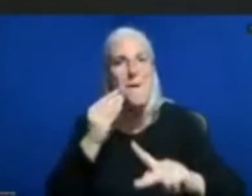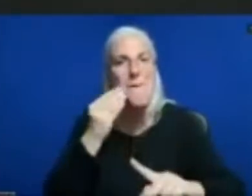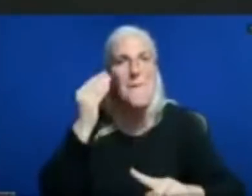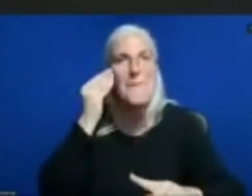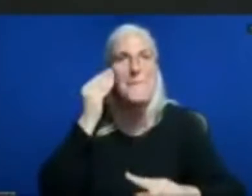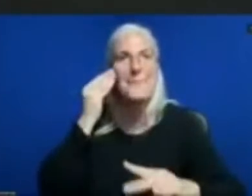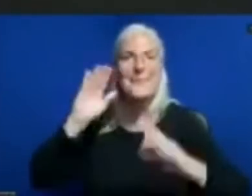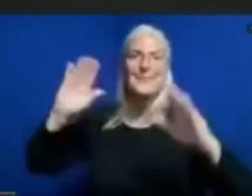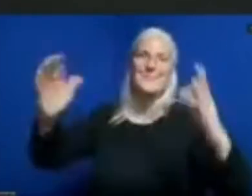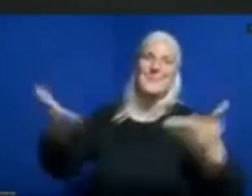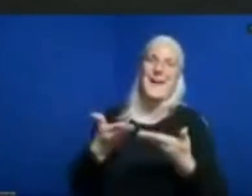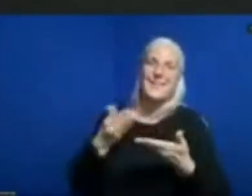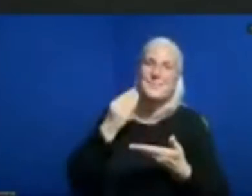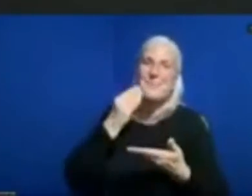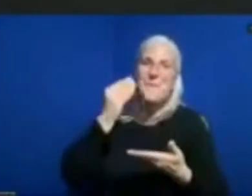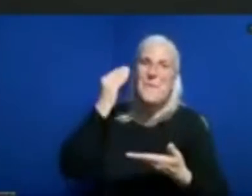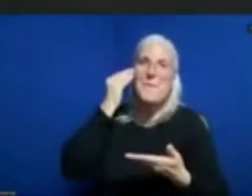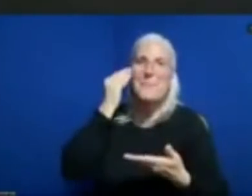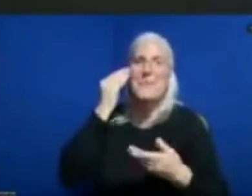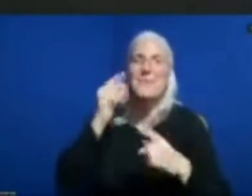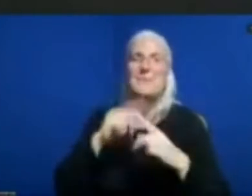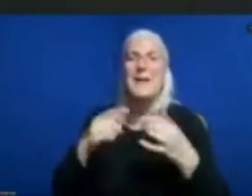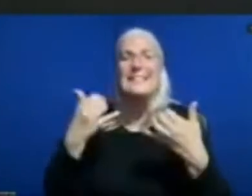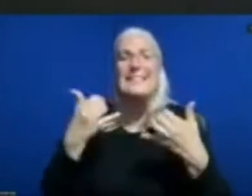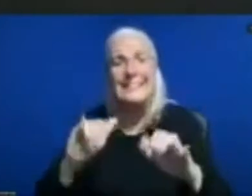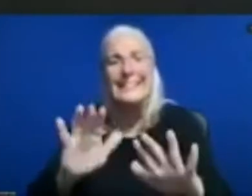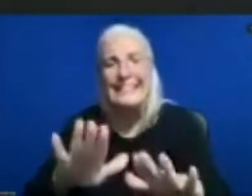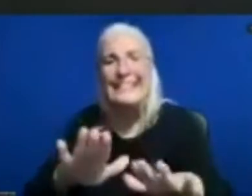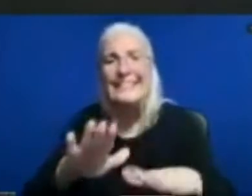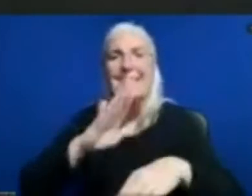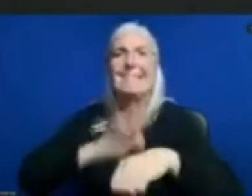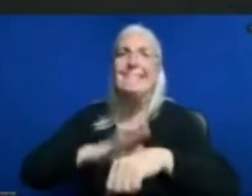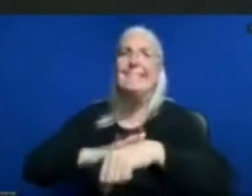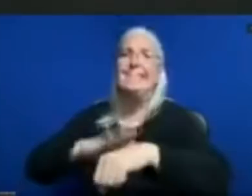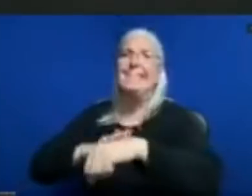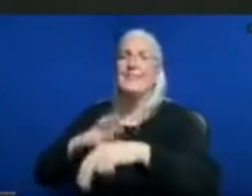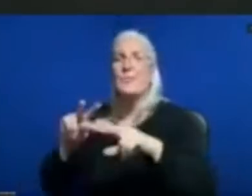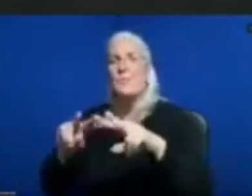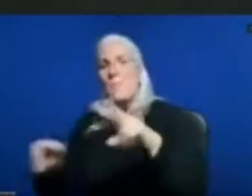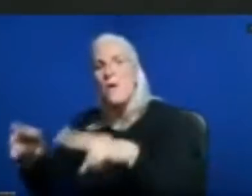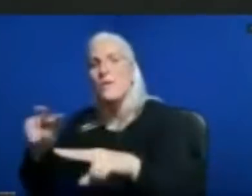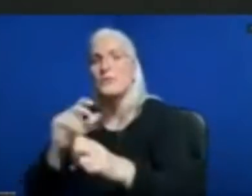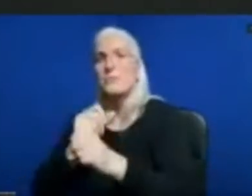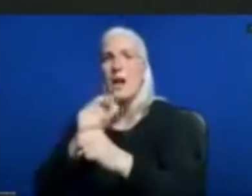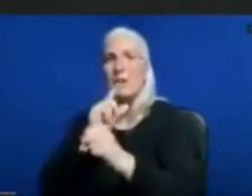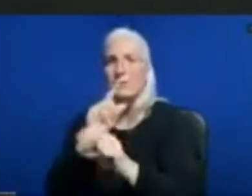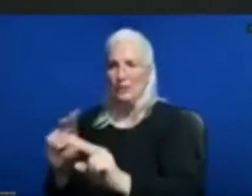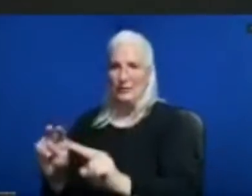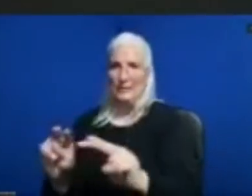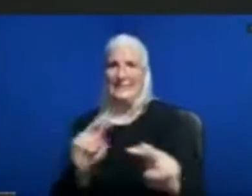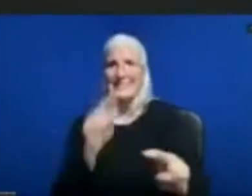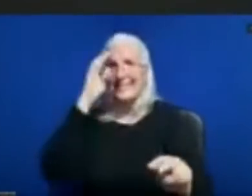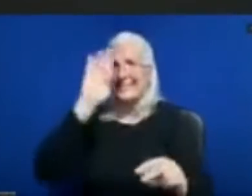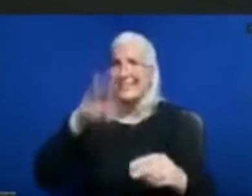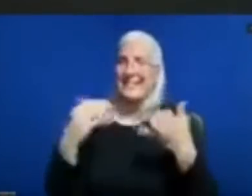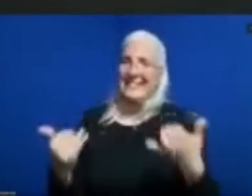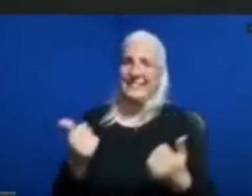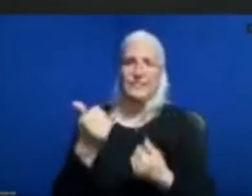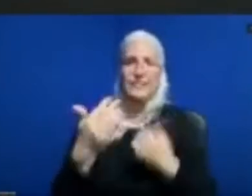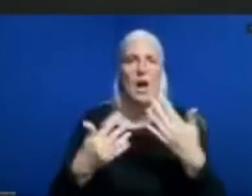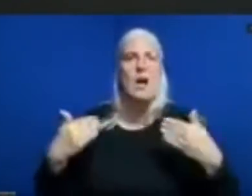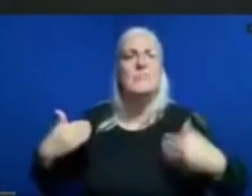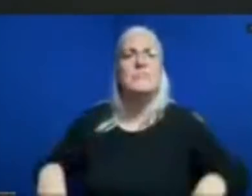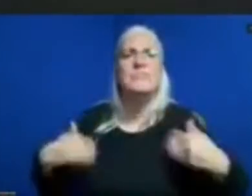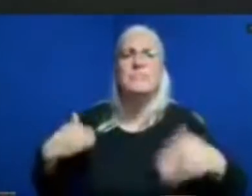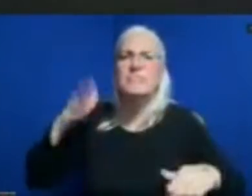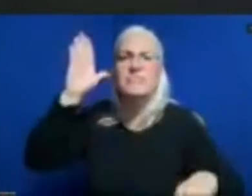fuels and this fire has been extremely stubborn. If you see smoke, call and report it so that we can get our